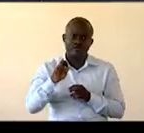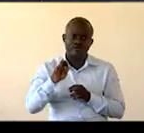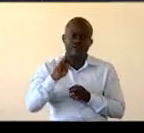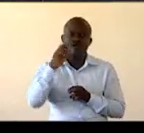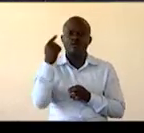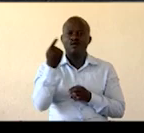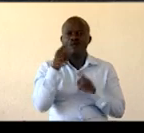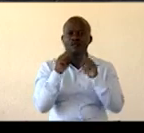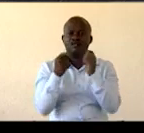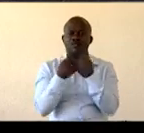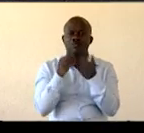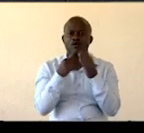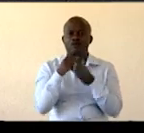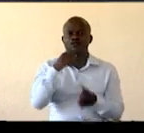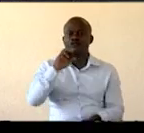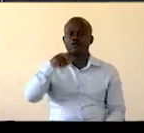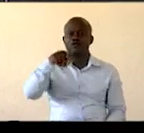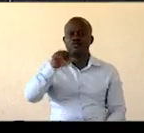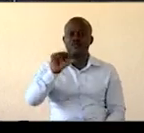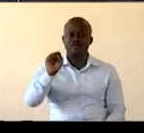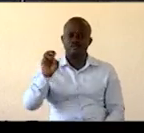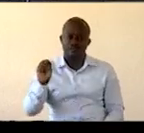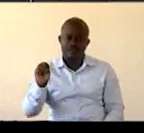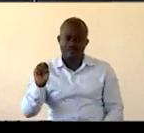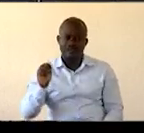one type of tropism.